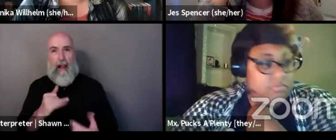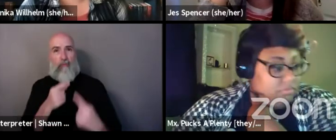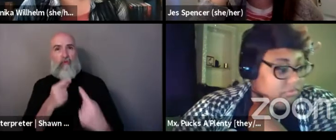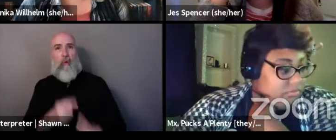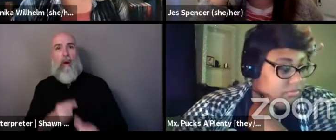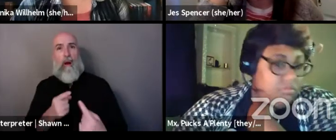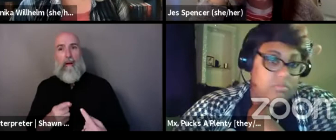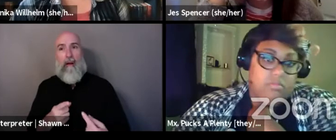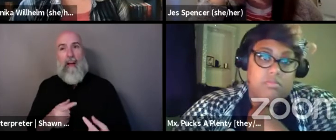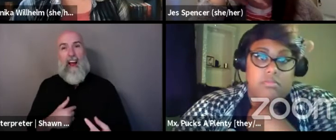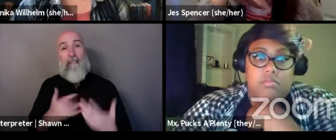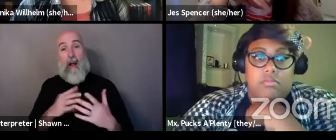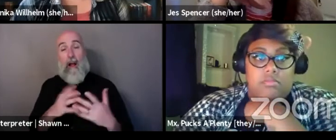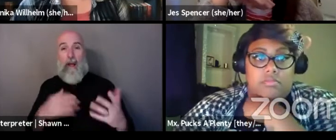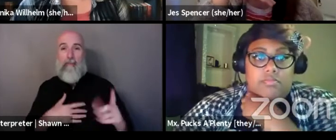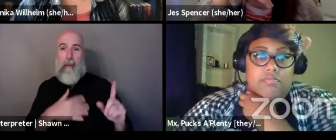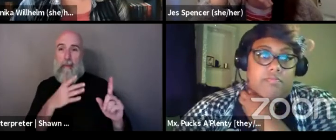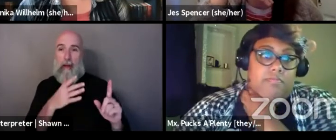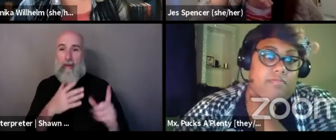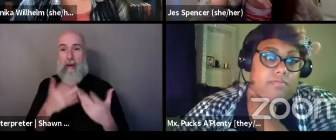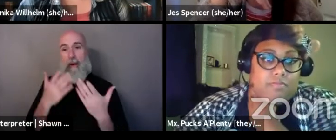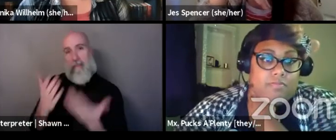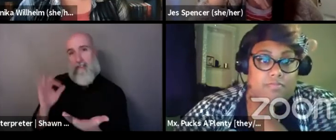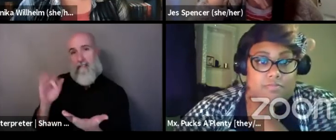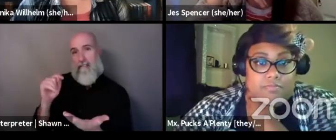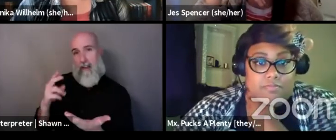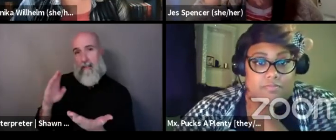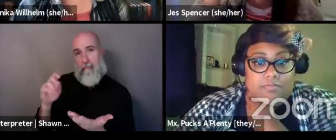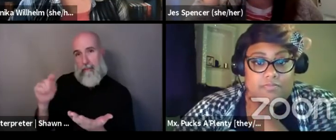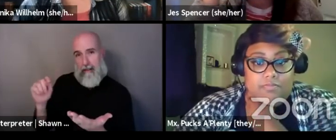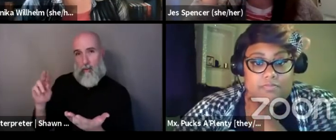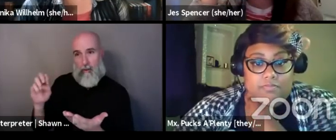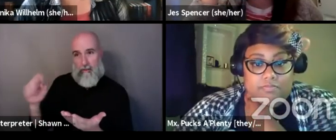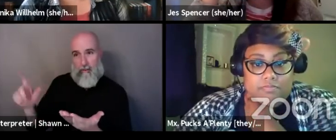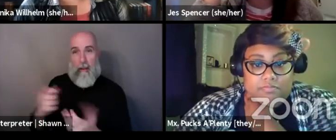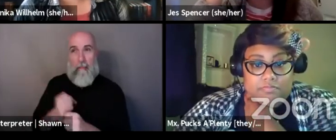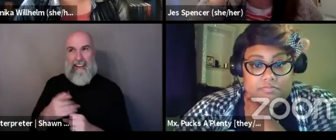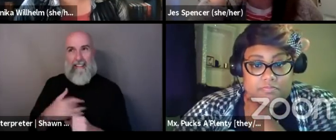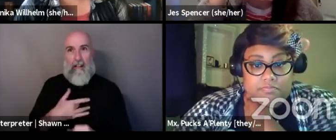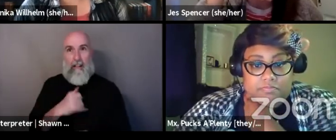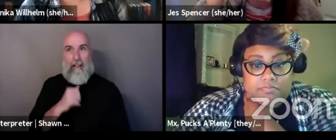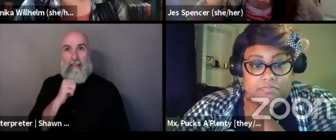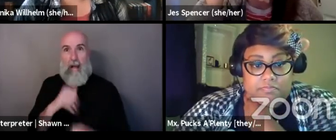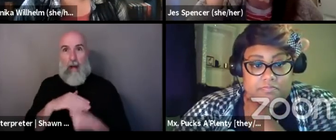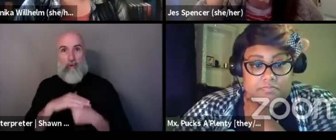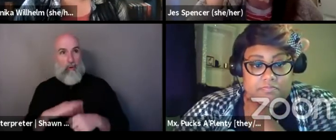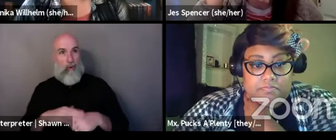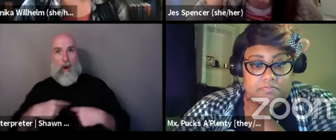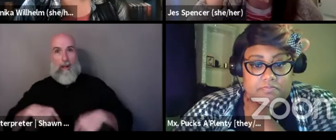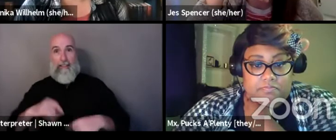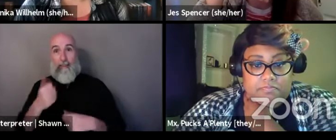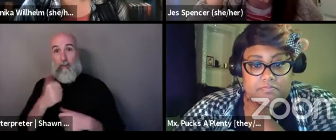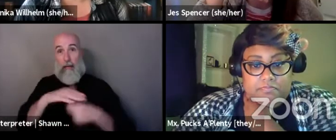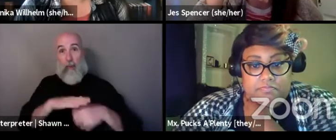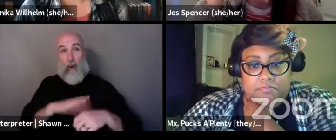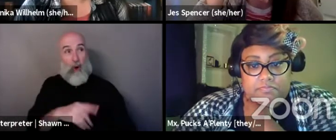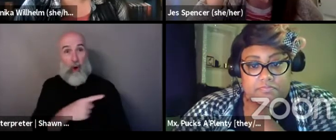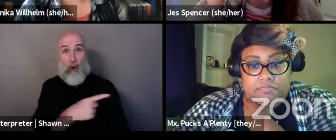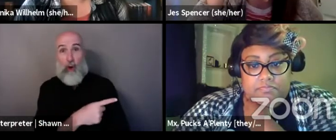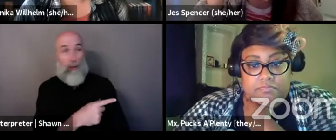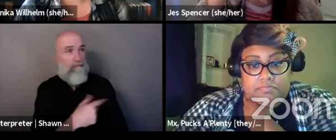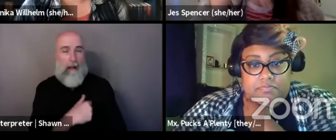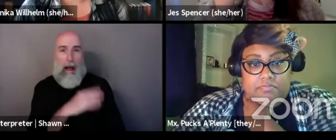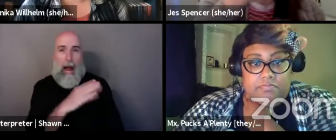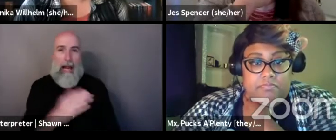lot of that is my mother, Miss Faith Bennett Russell, making it not feel that way for us. If there's any pressure on her, I would have never